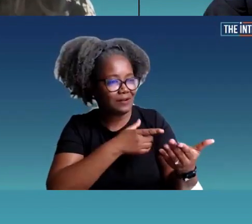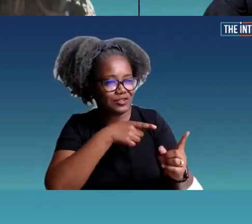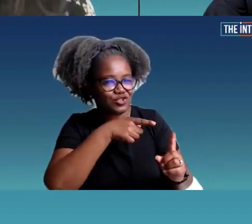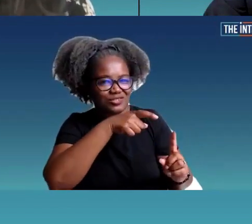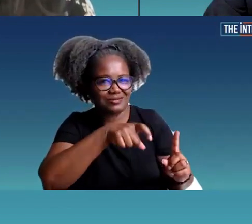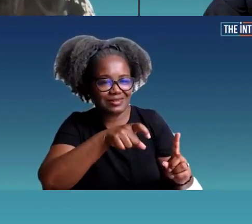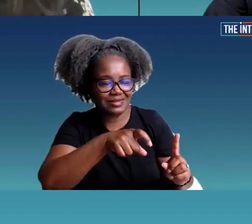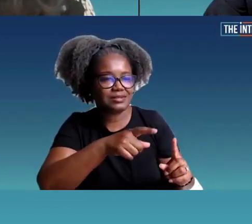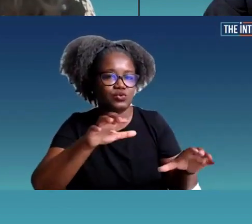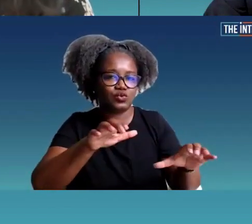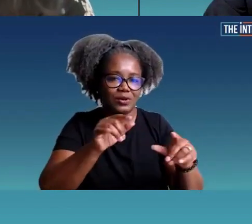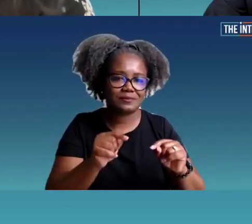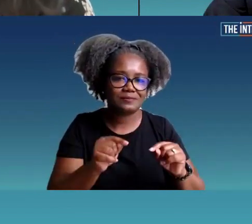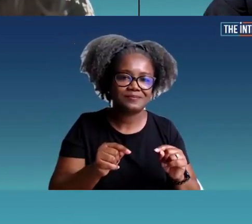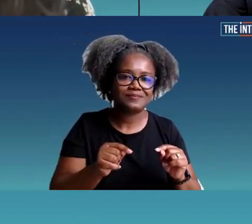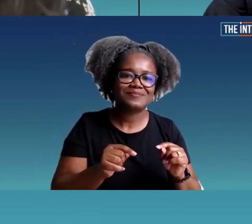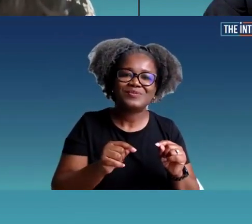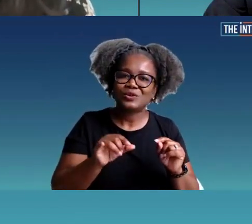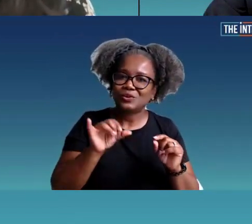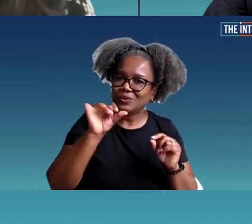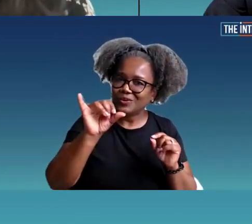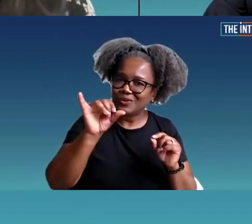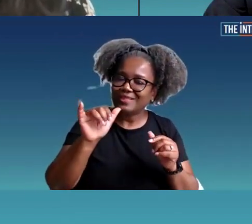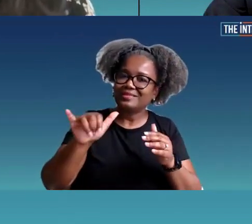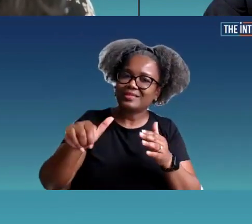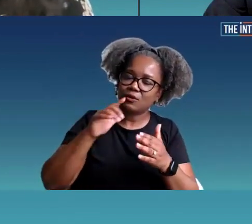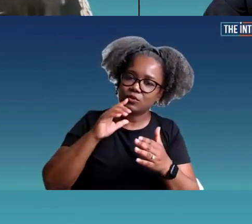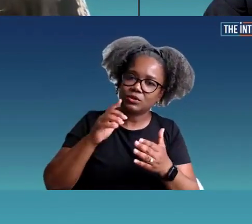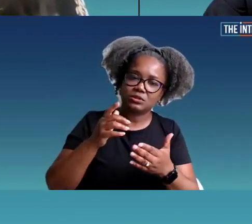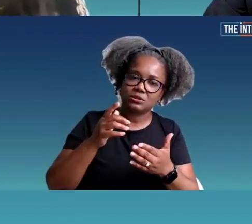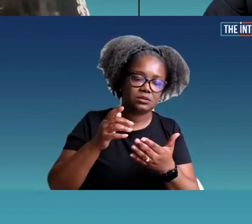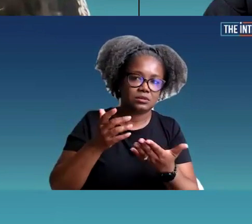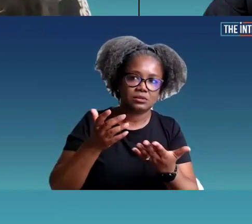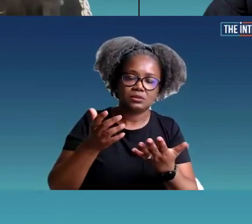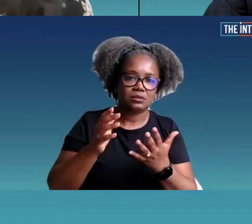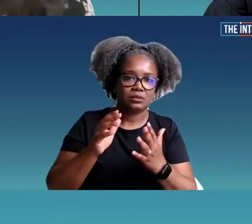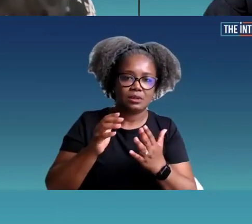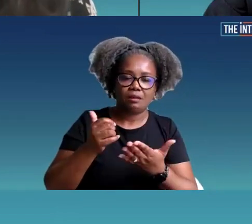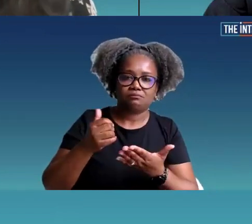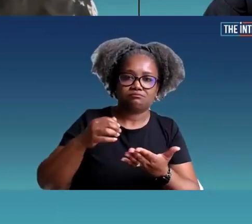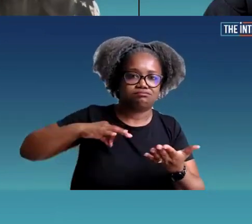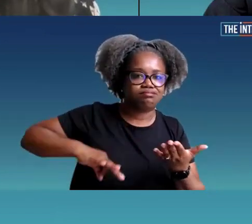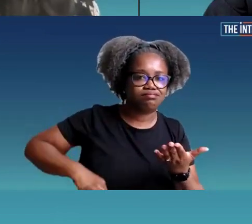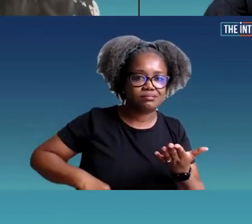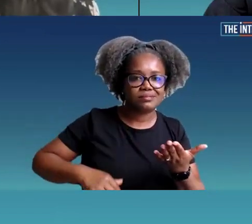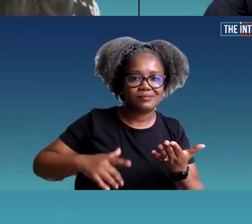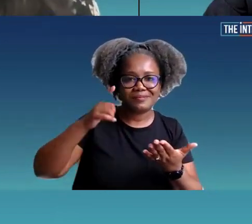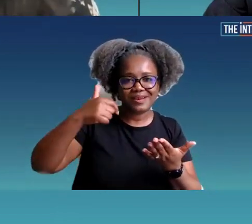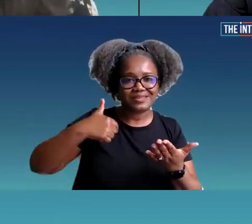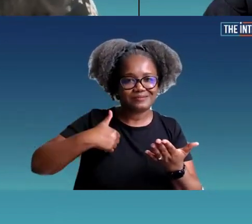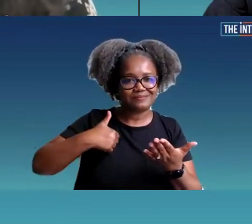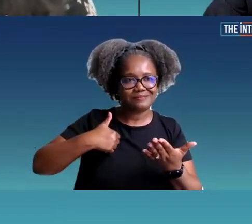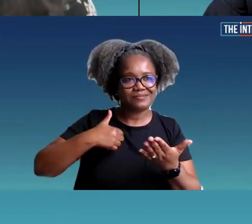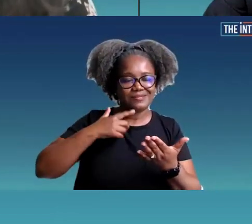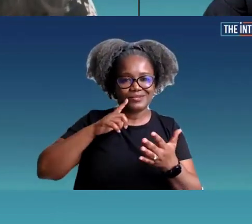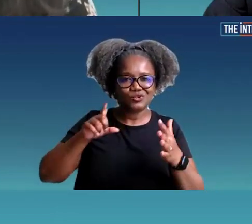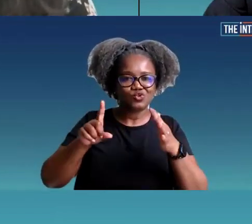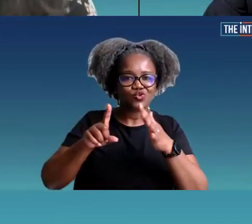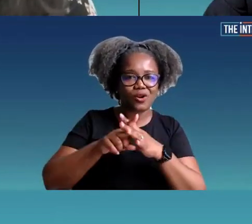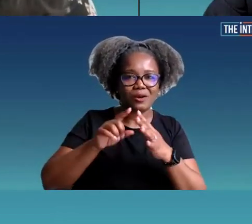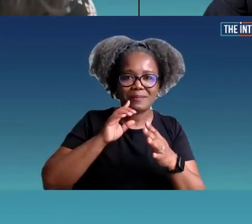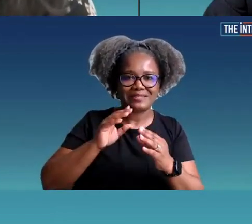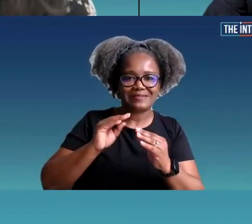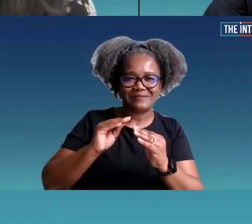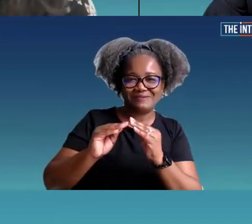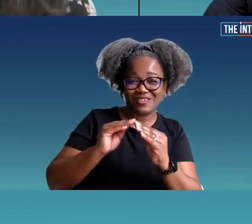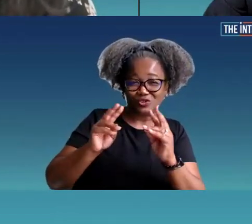who's solutioning, really helped people understand that health equity is a team sport. Everyone is